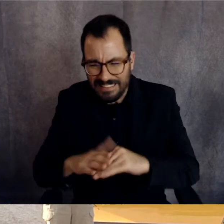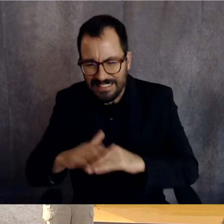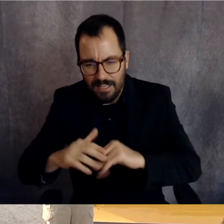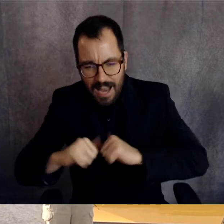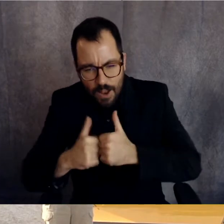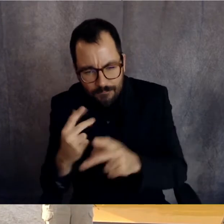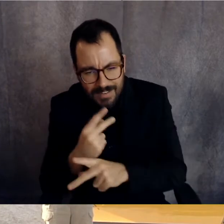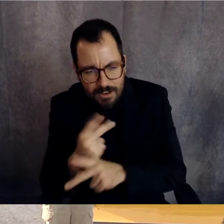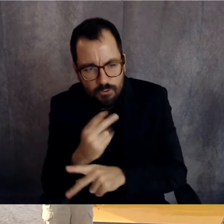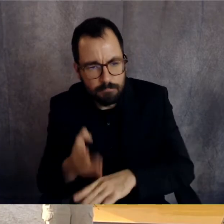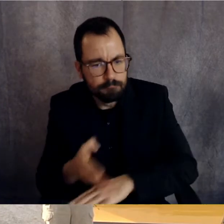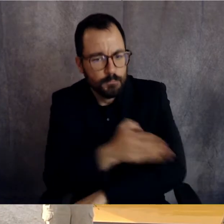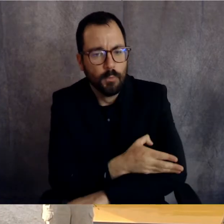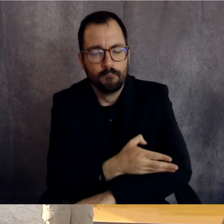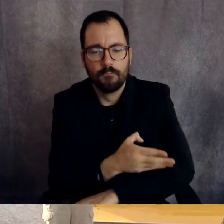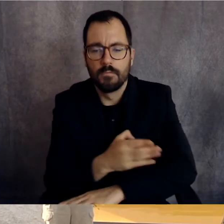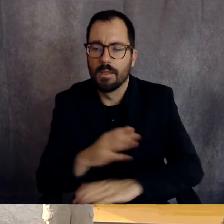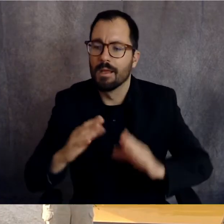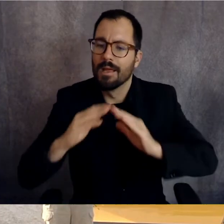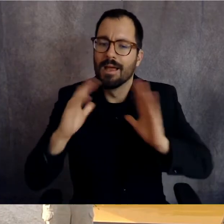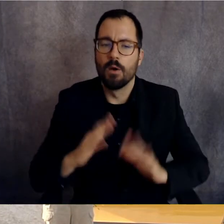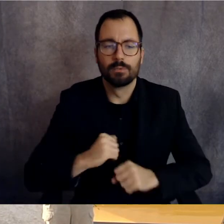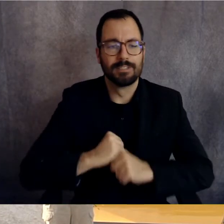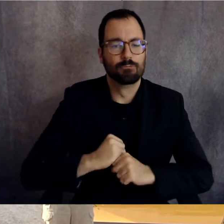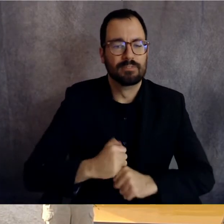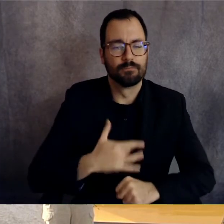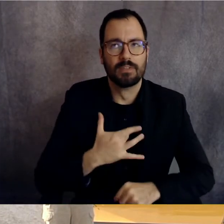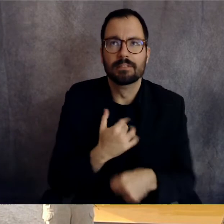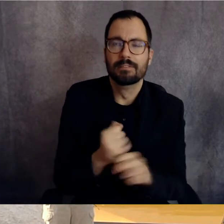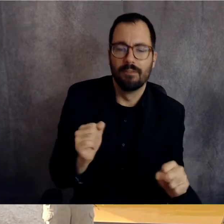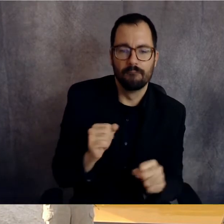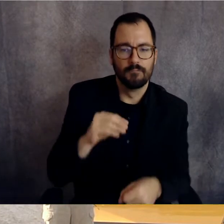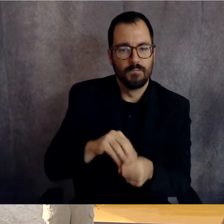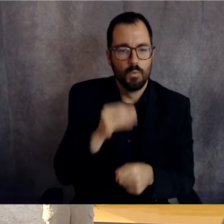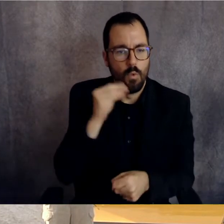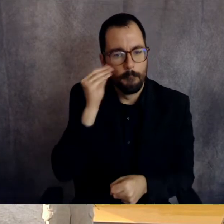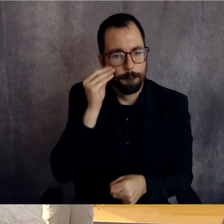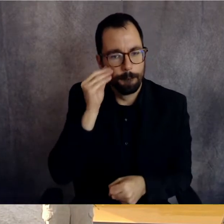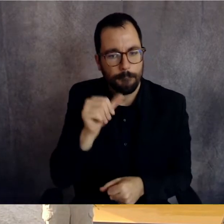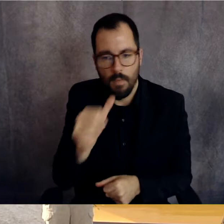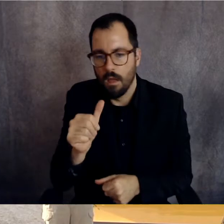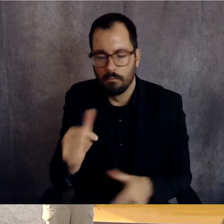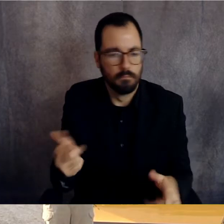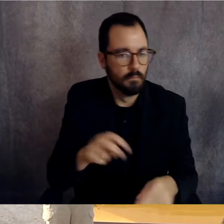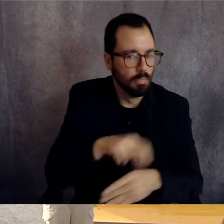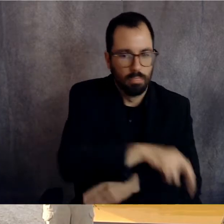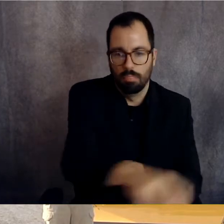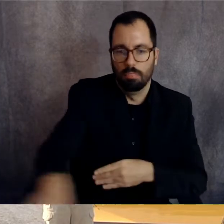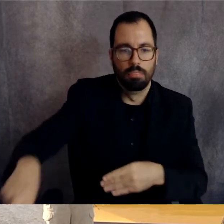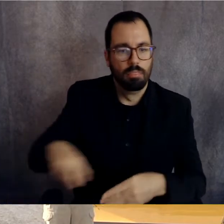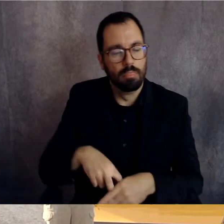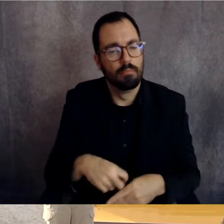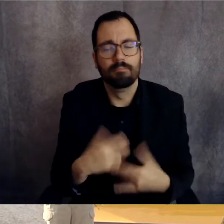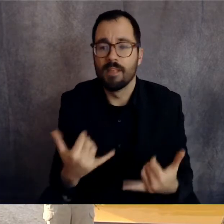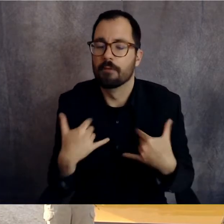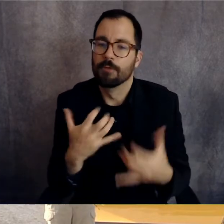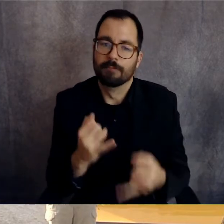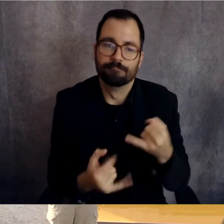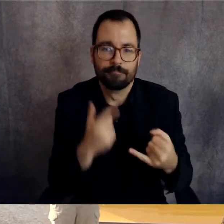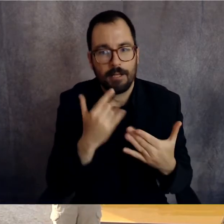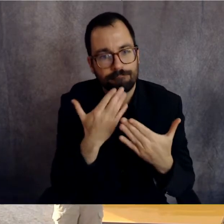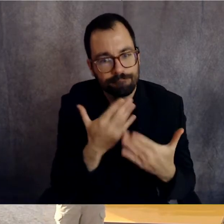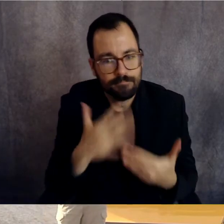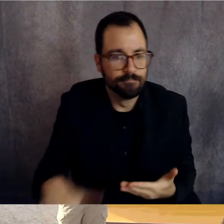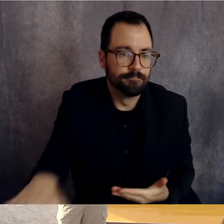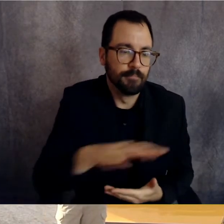many of our residents, and we need to continue to do that. The last thing I just want to say is to everyone, I want everyone to have a safe and happy Thanksgiving with